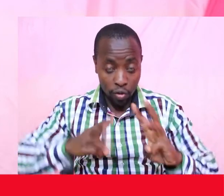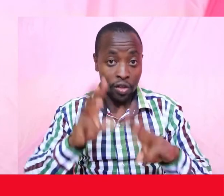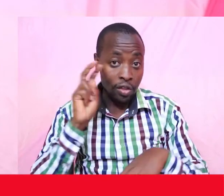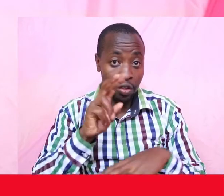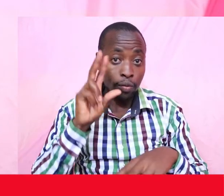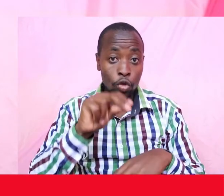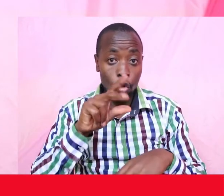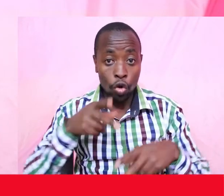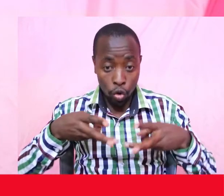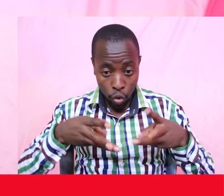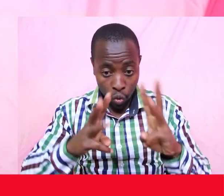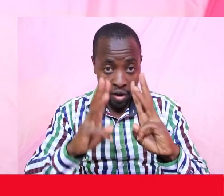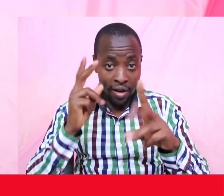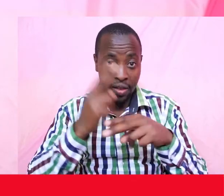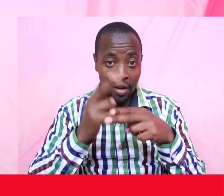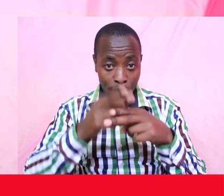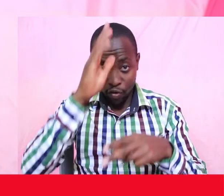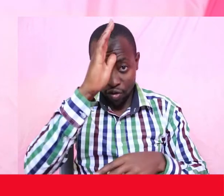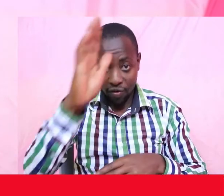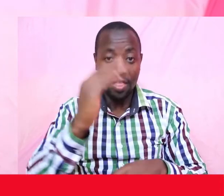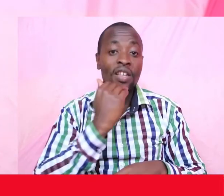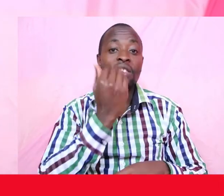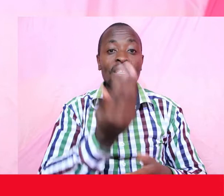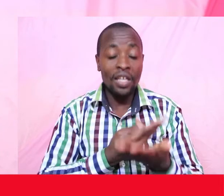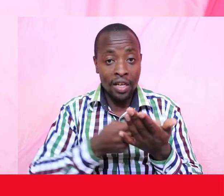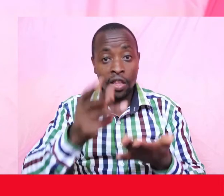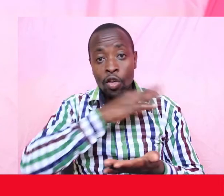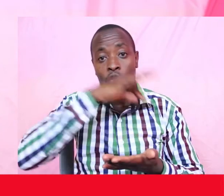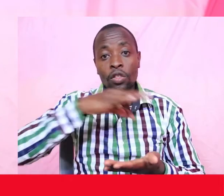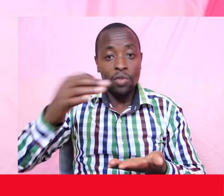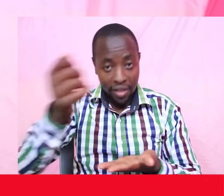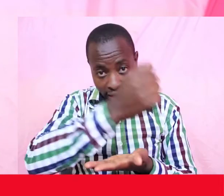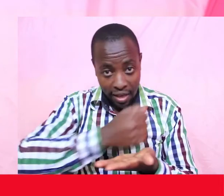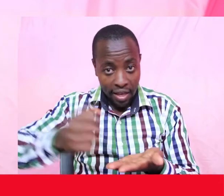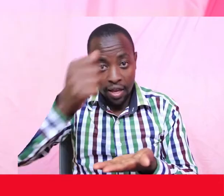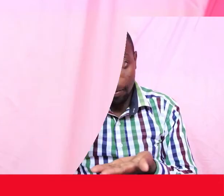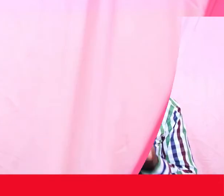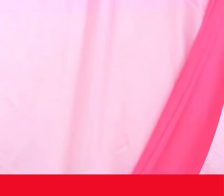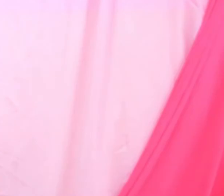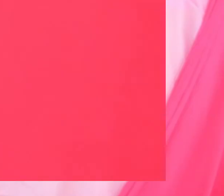seems to be no way. In the name of the Father, the Son, and the Holy Spirit. Amen.